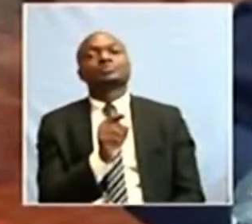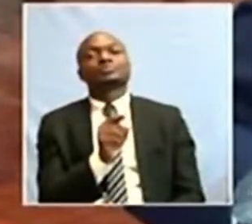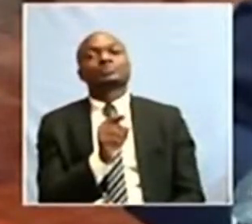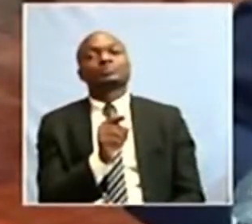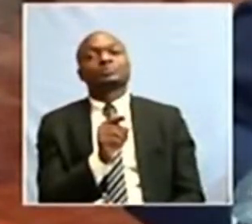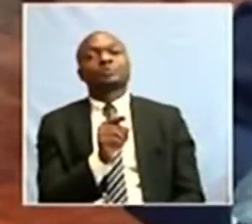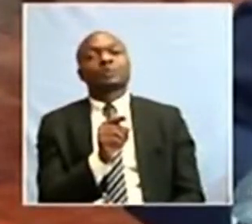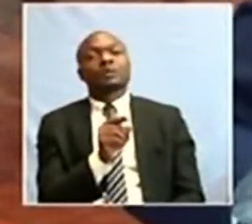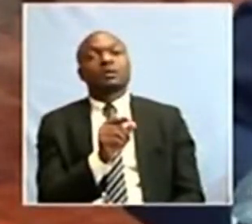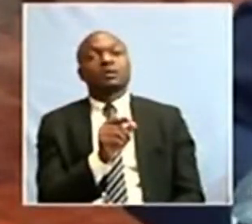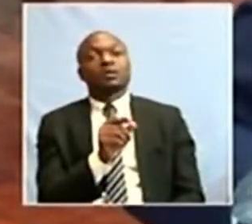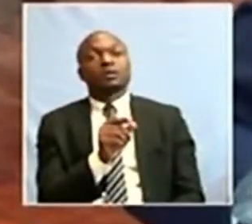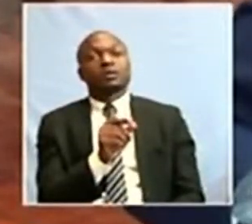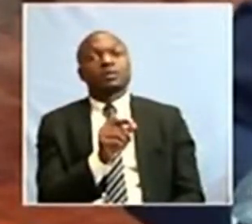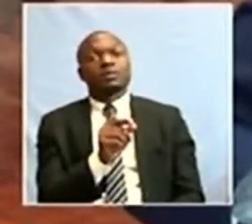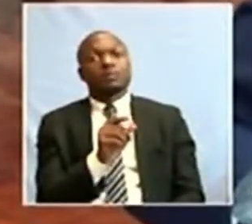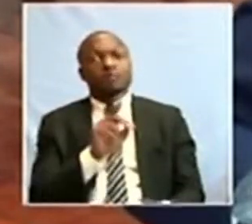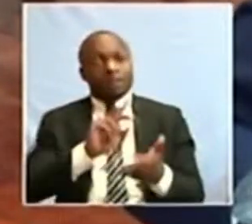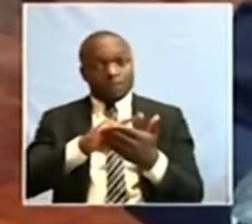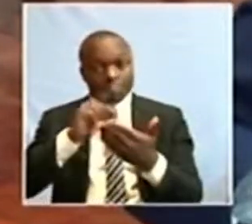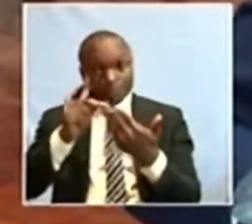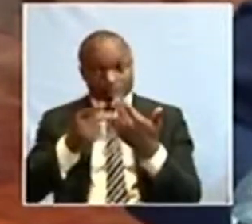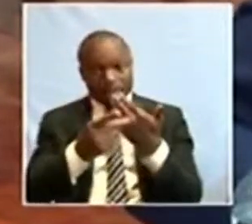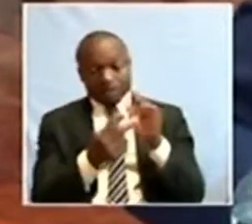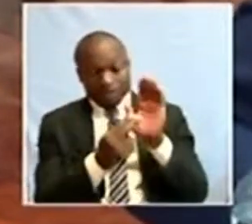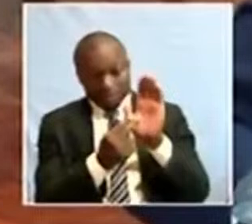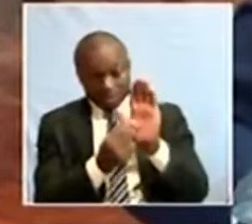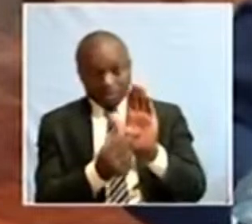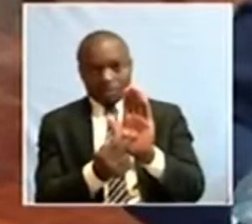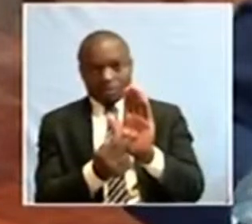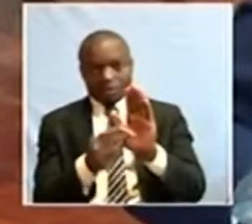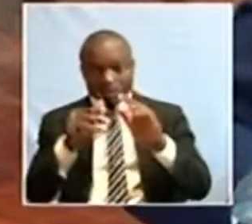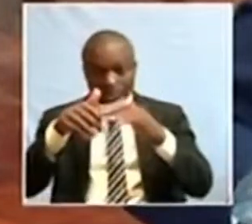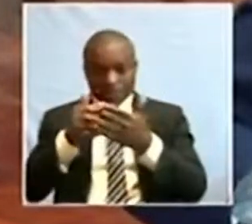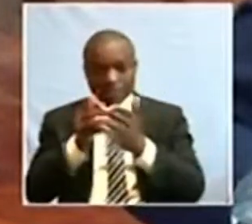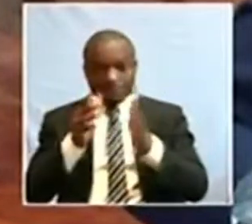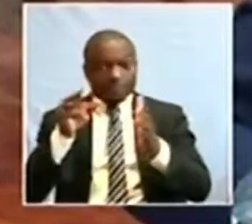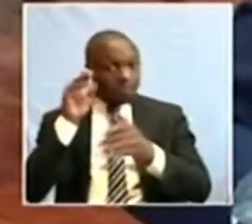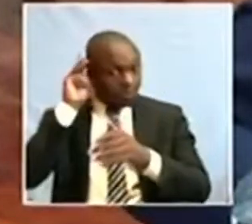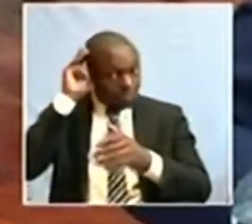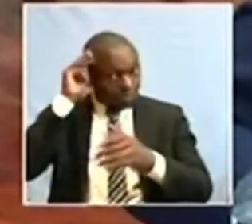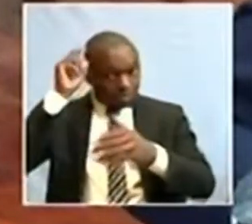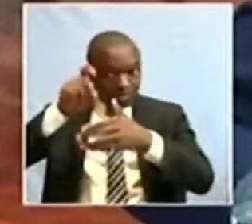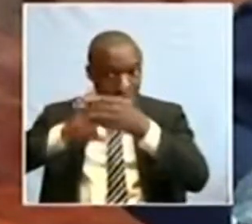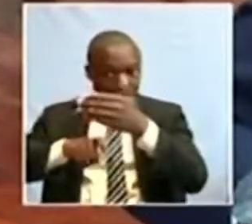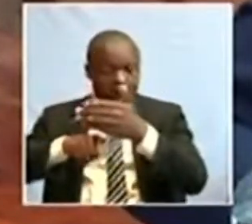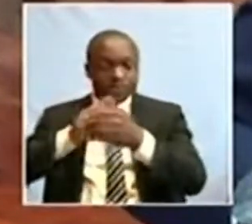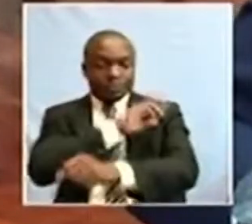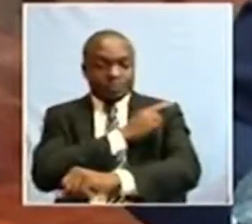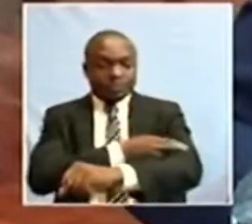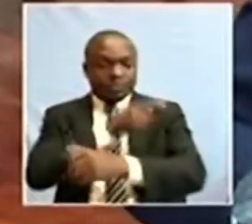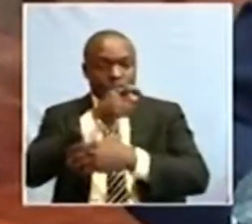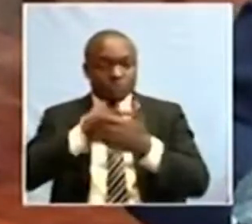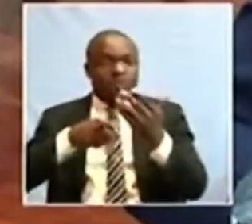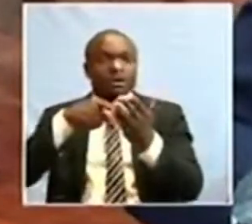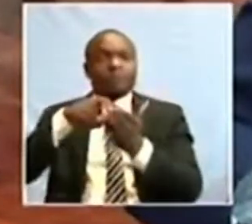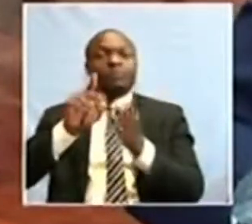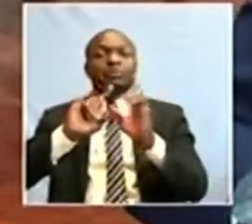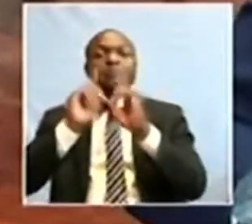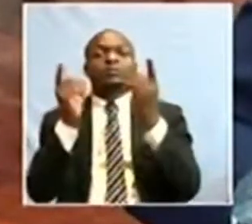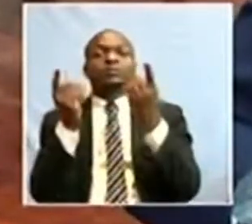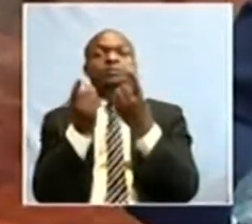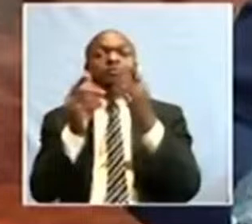schedules, we indicated how much the ministry has deducted at source, and also what we are paying at district level to the